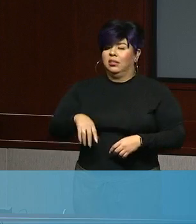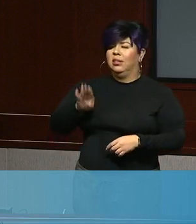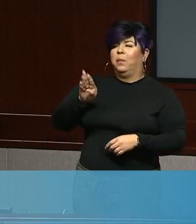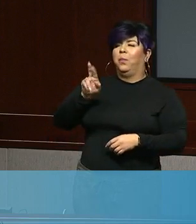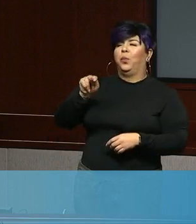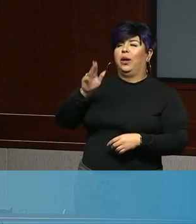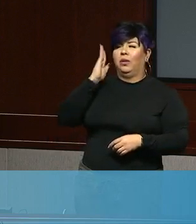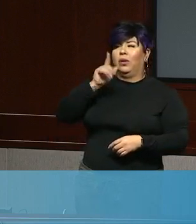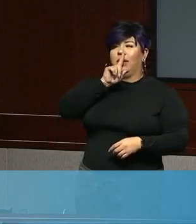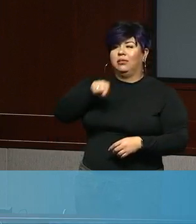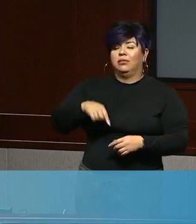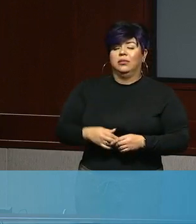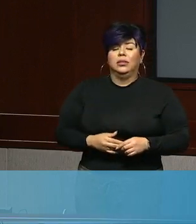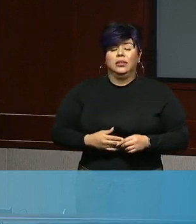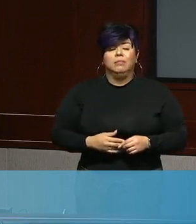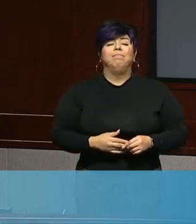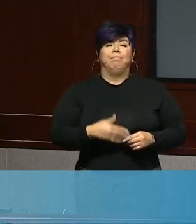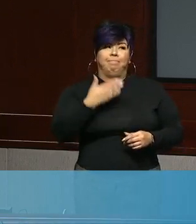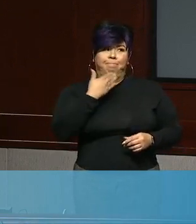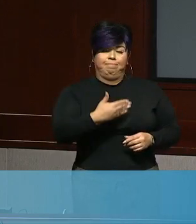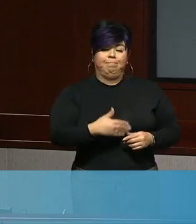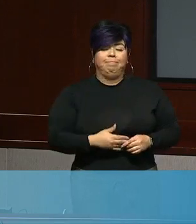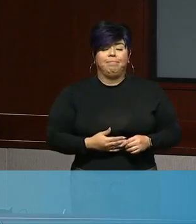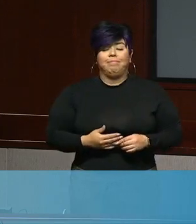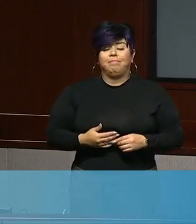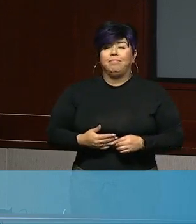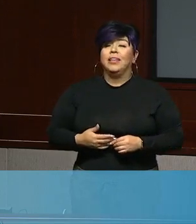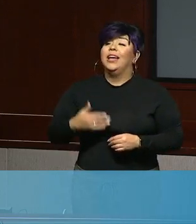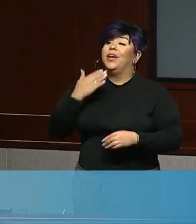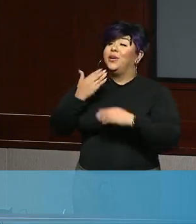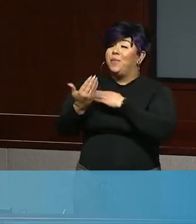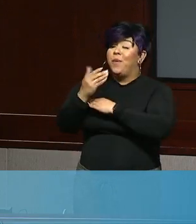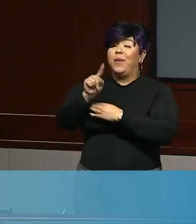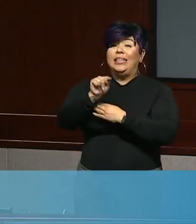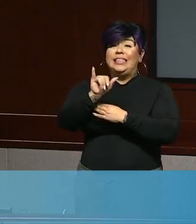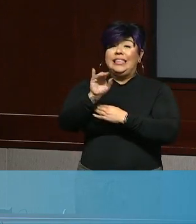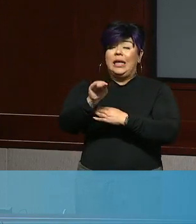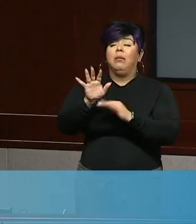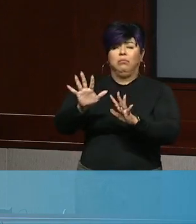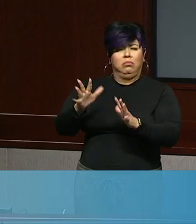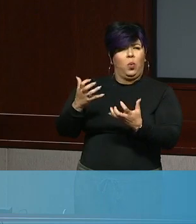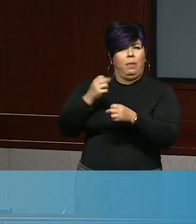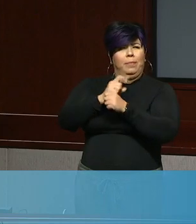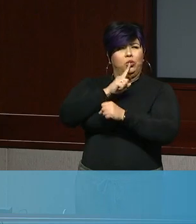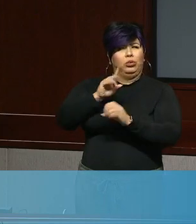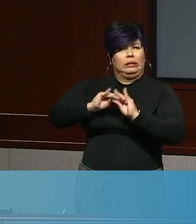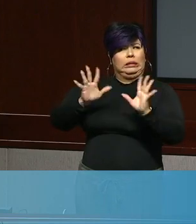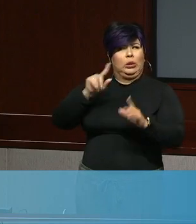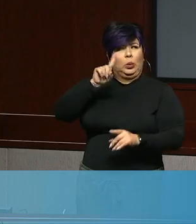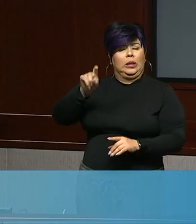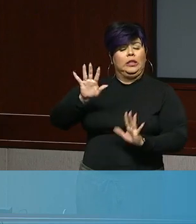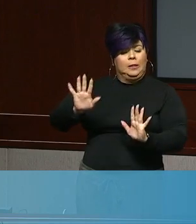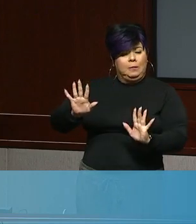Tim. Thank you. Good morning, Tim. If I understand your question